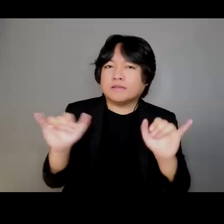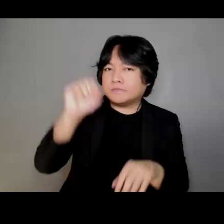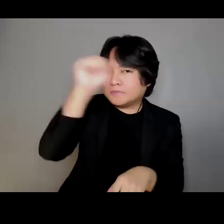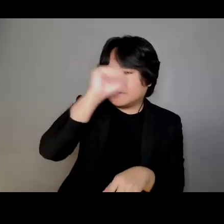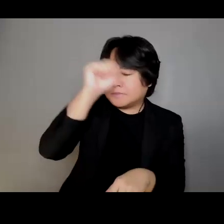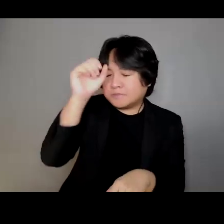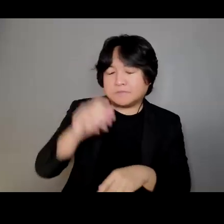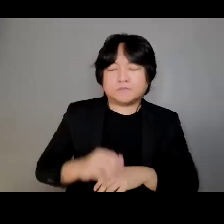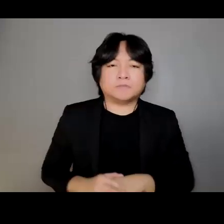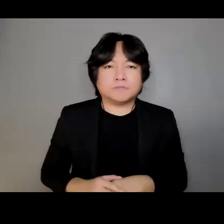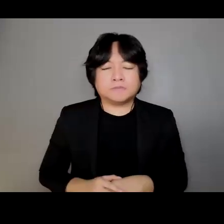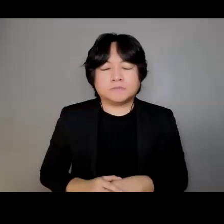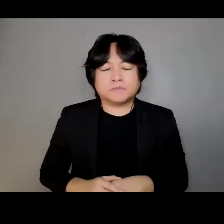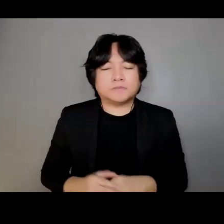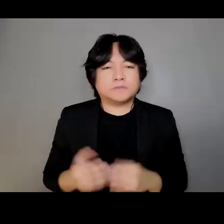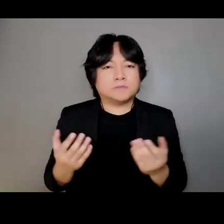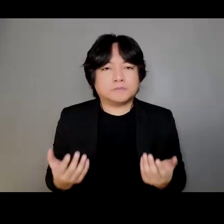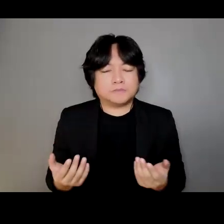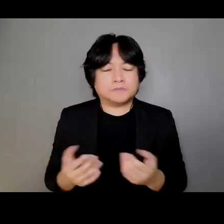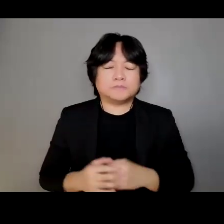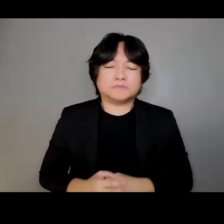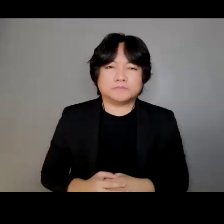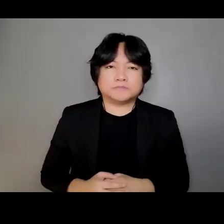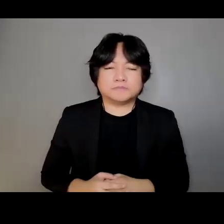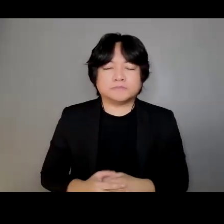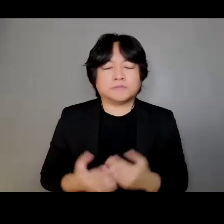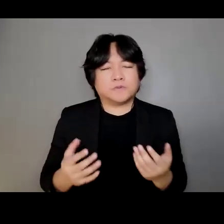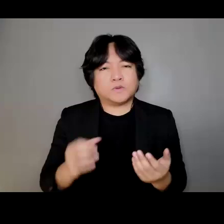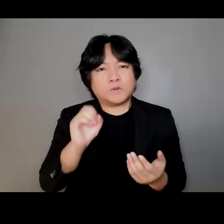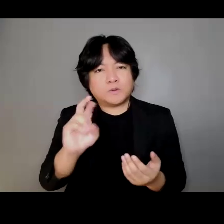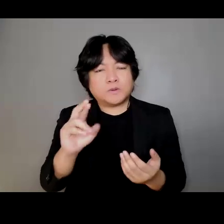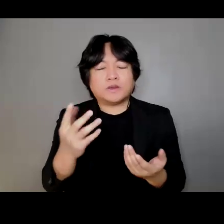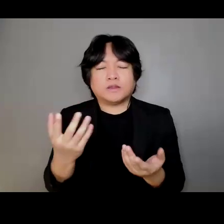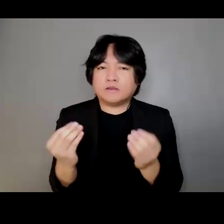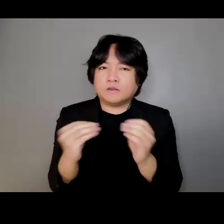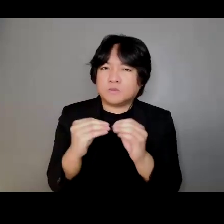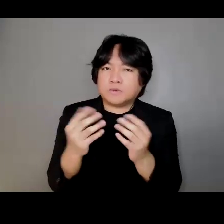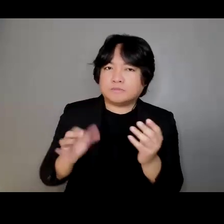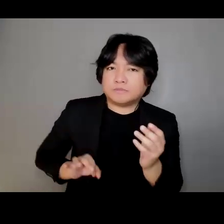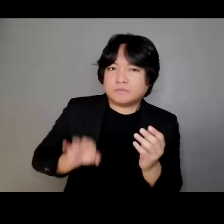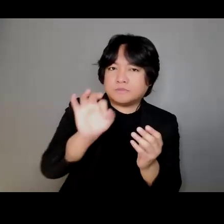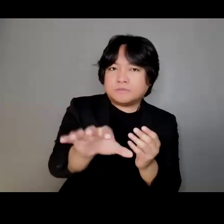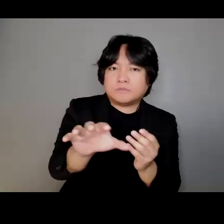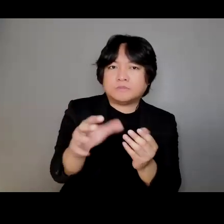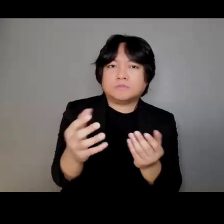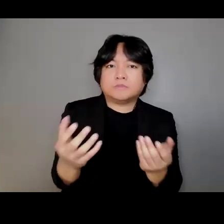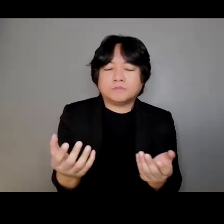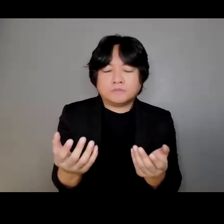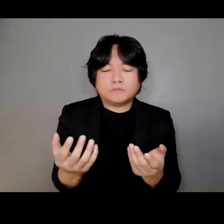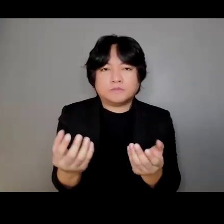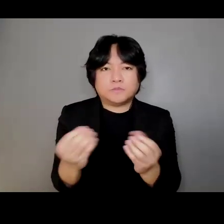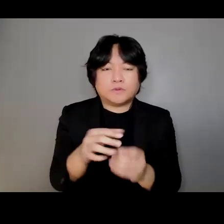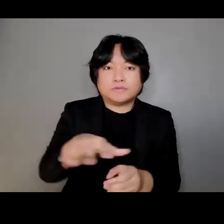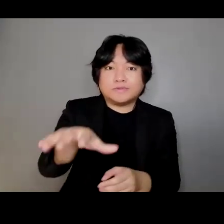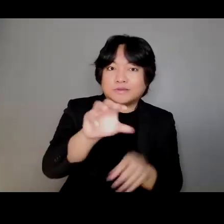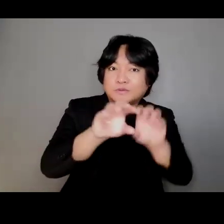no? And so we're just to start or provide a bit more of a starting point for everyone in the Zoom,